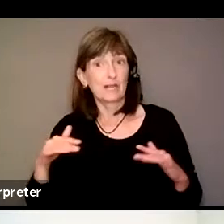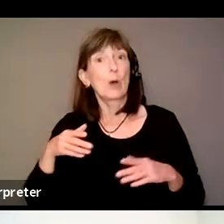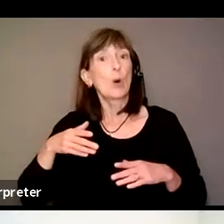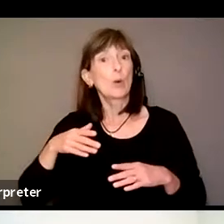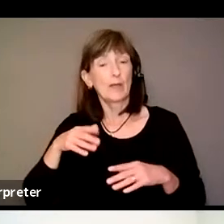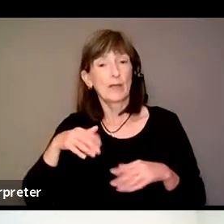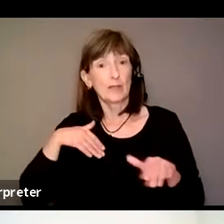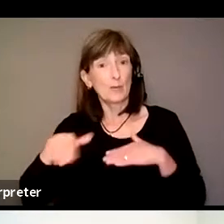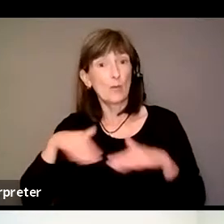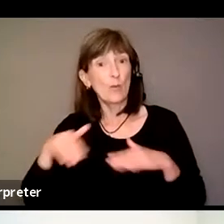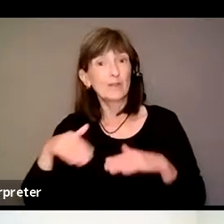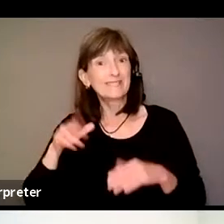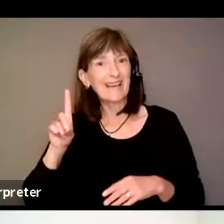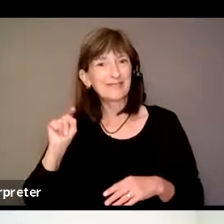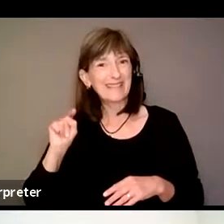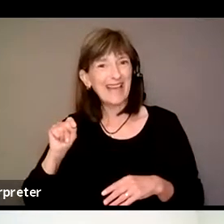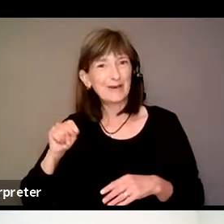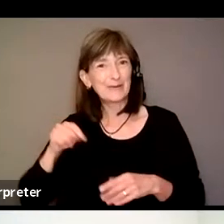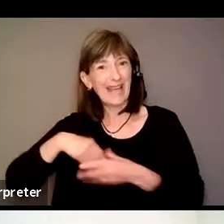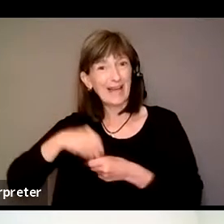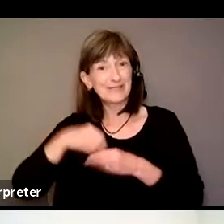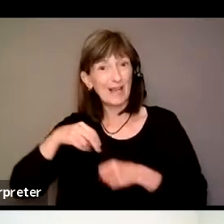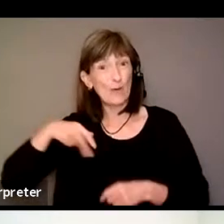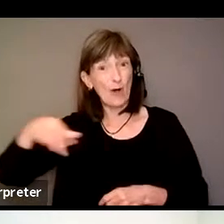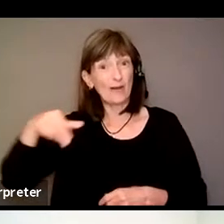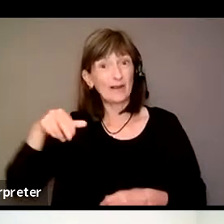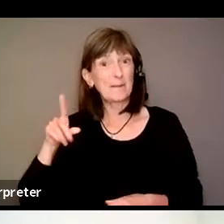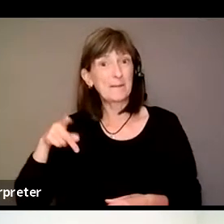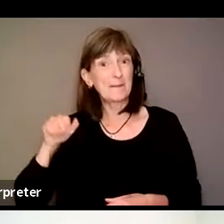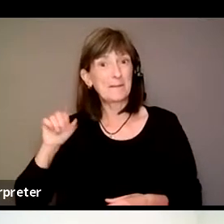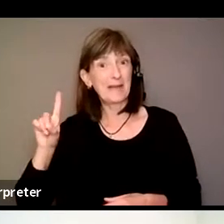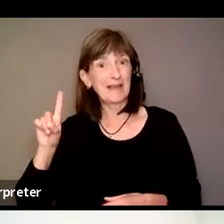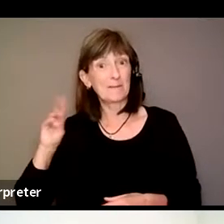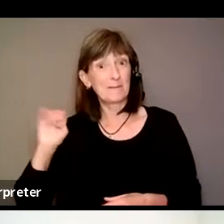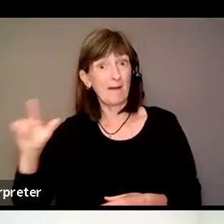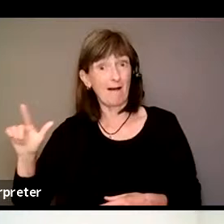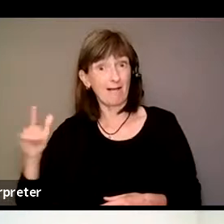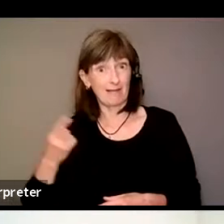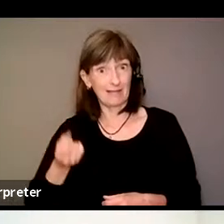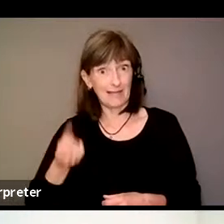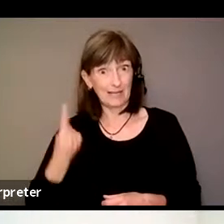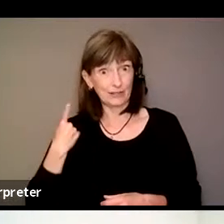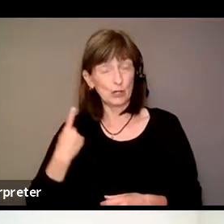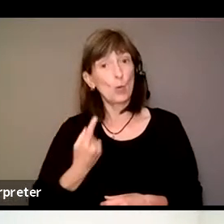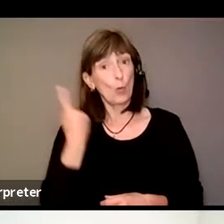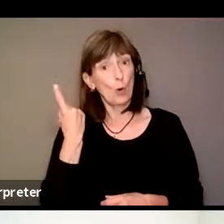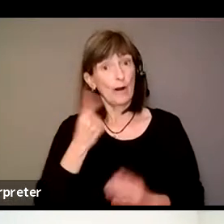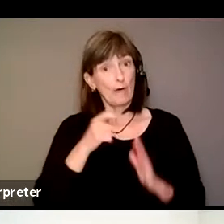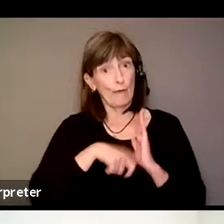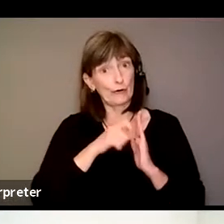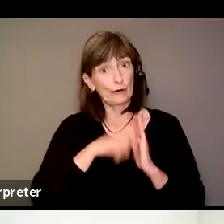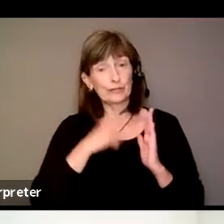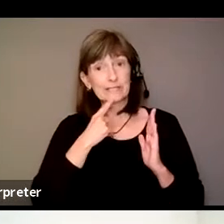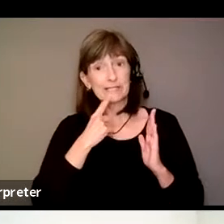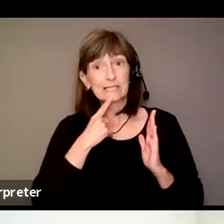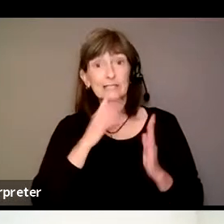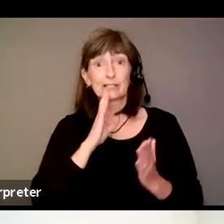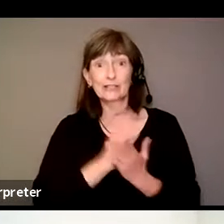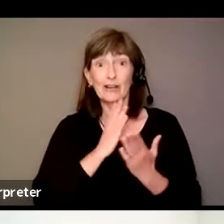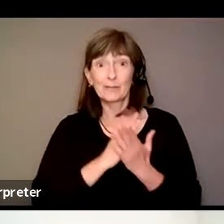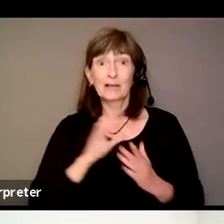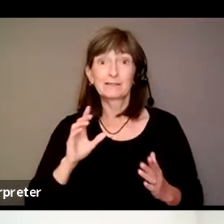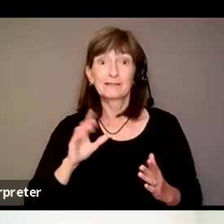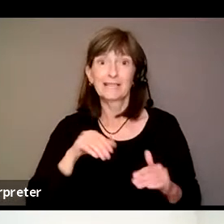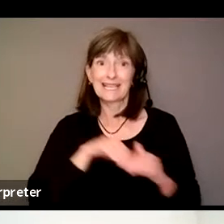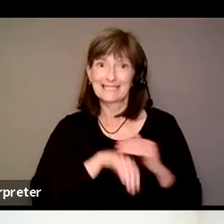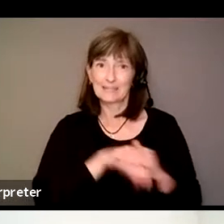was an article written last year when the pedestrian mall originally launched during the pandemic, recording the issues about accessibility within the